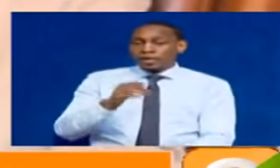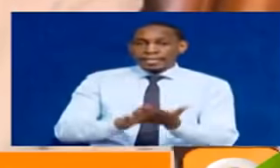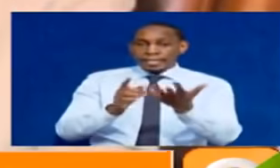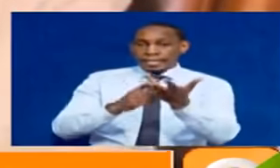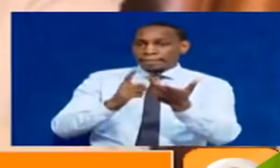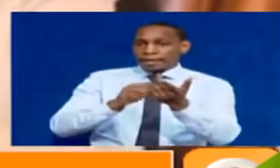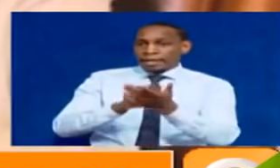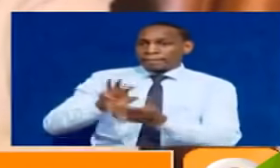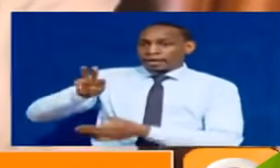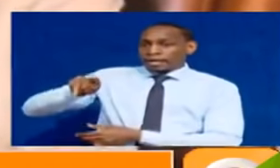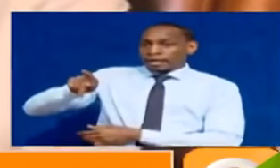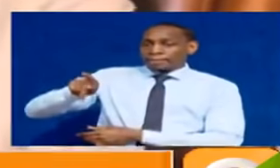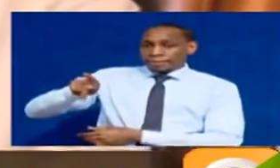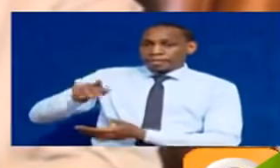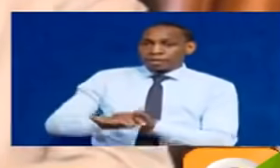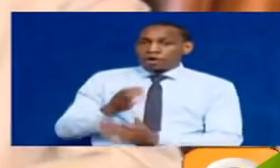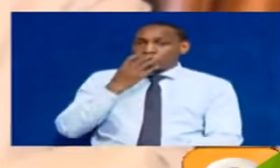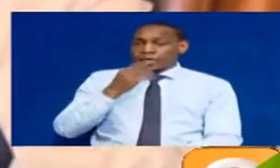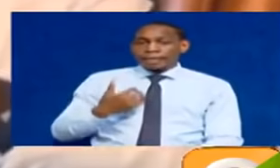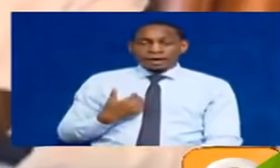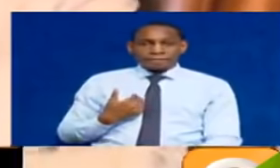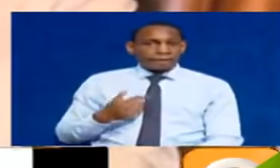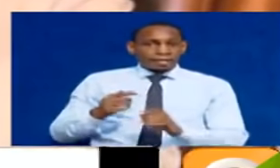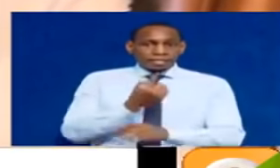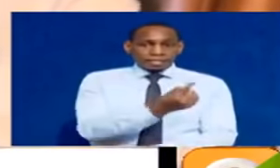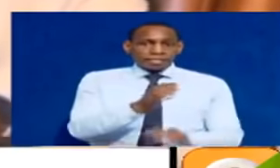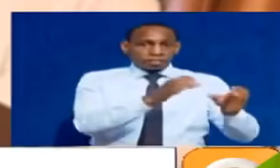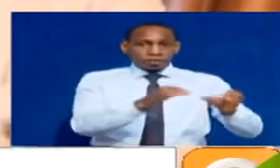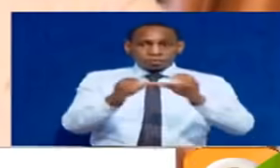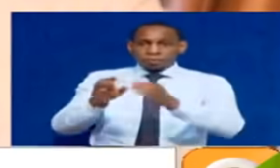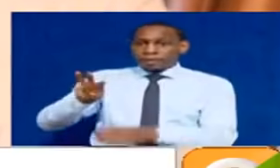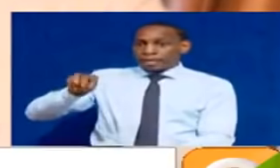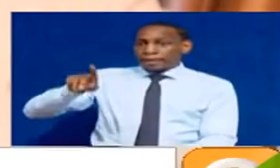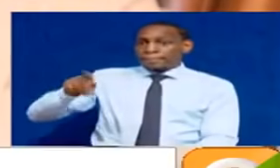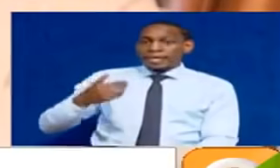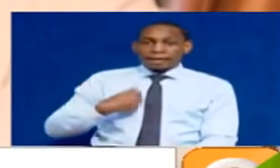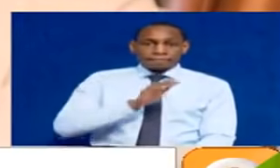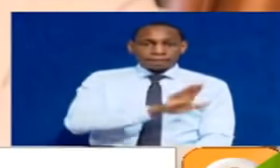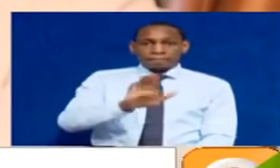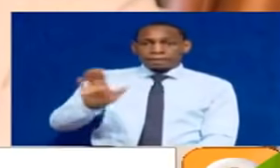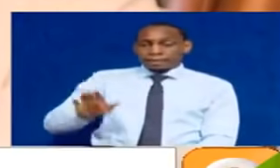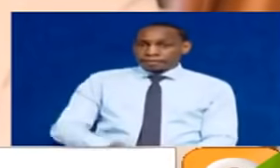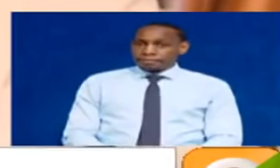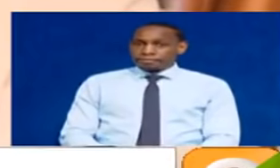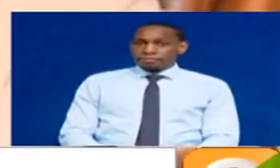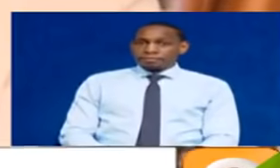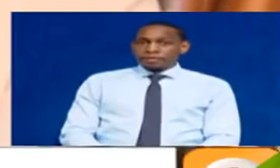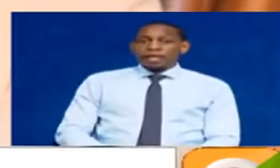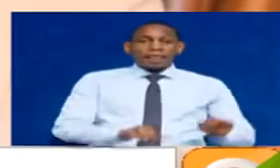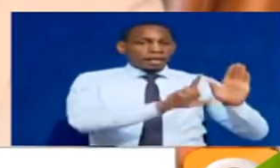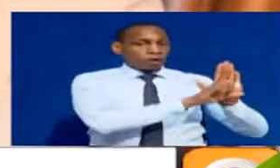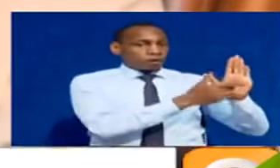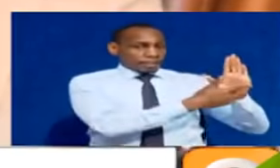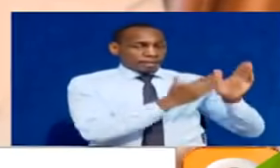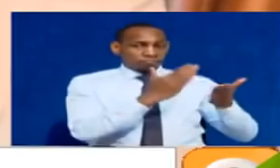ya wabunge ambayo ODM yako nayo. Kina kila chama ako na mbunge wake, wabunge wake. Na kuna sheria